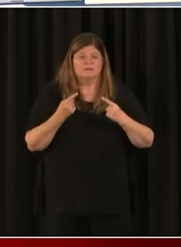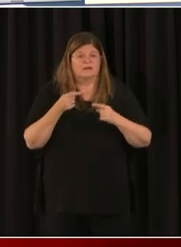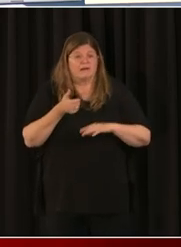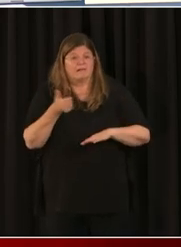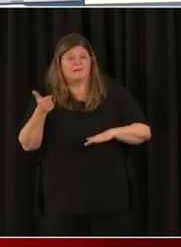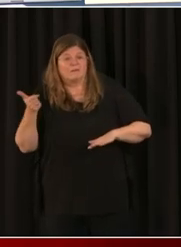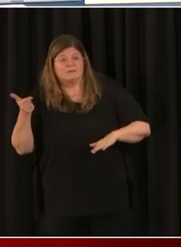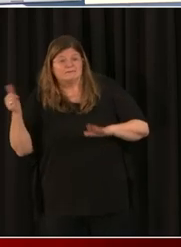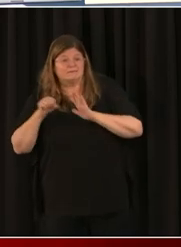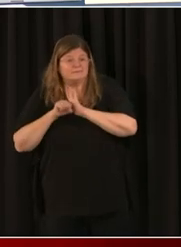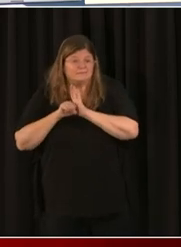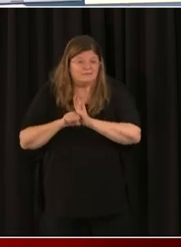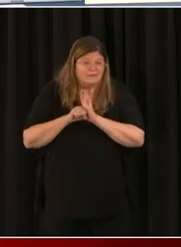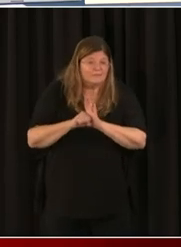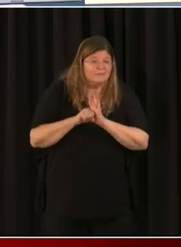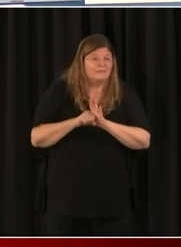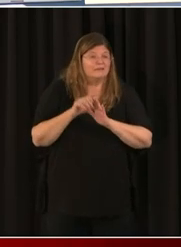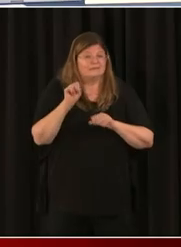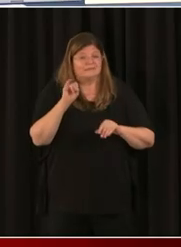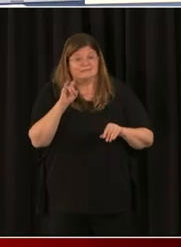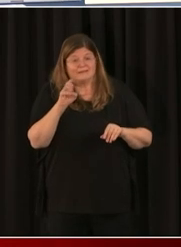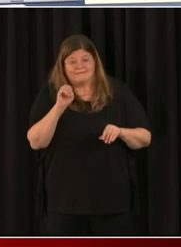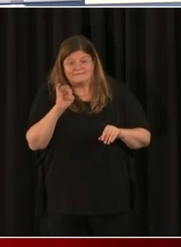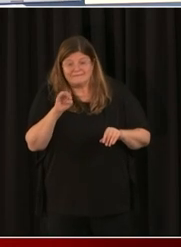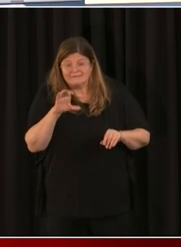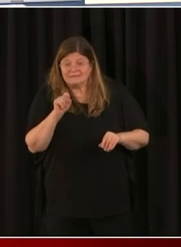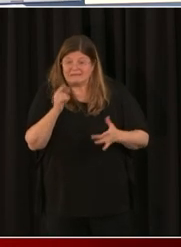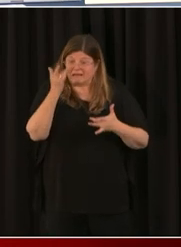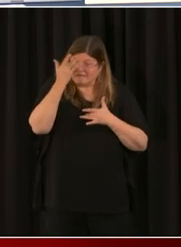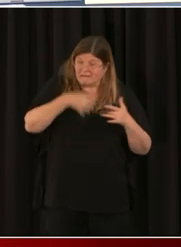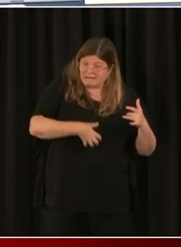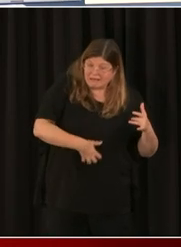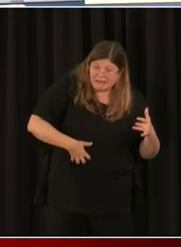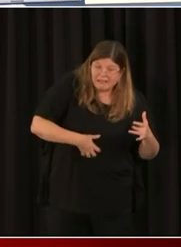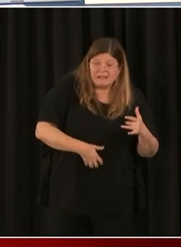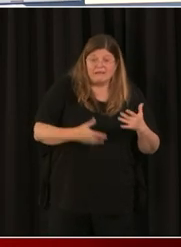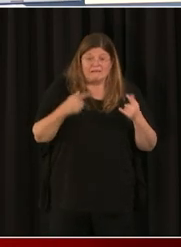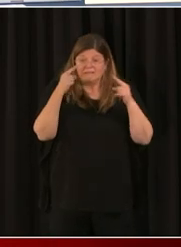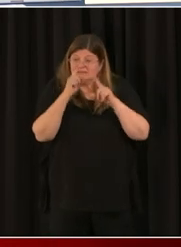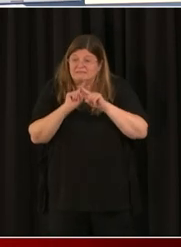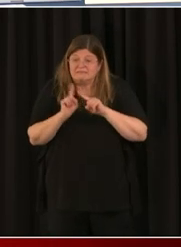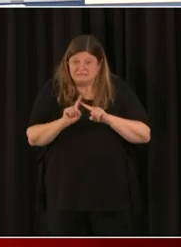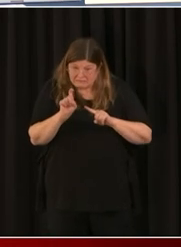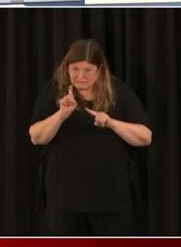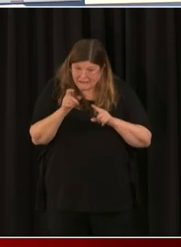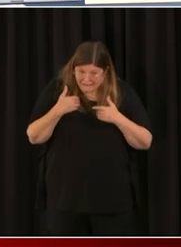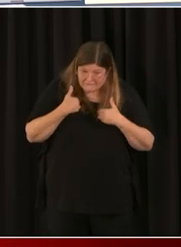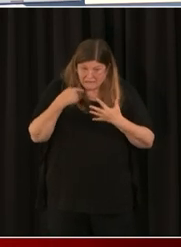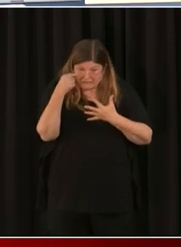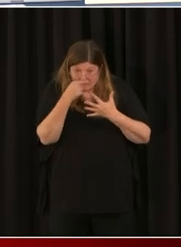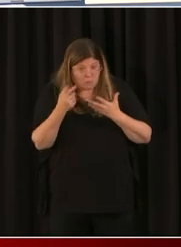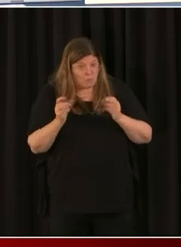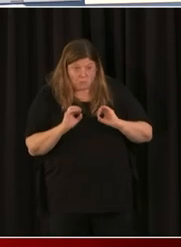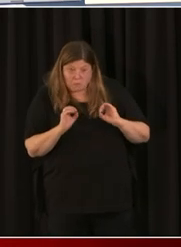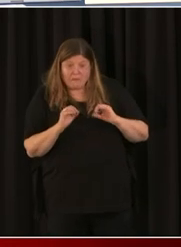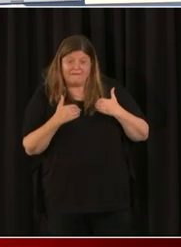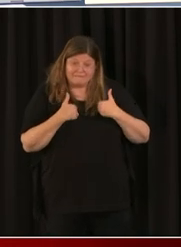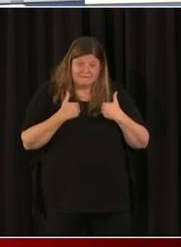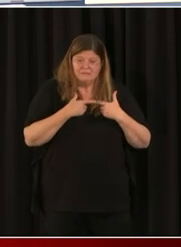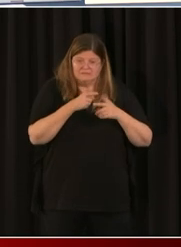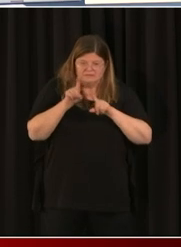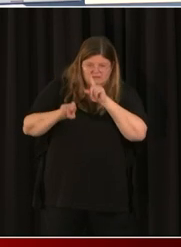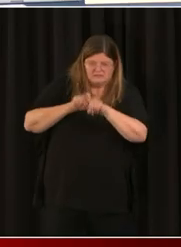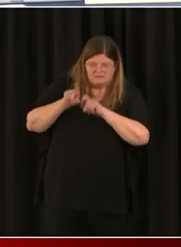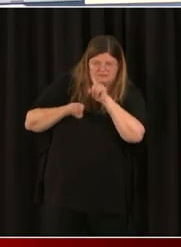have any other symptoms, if I've had to seek medical attention for my symptoms, and if whether or not I have been diagnosed with